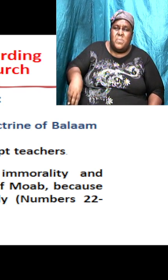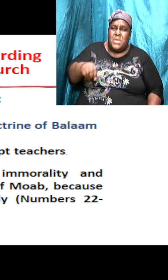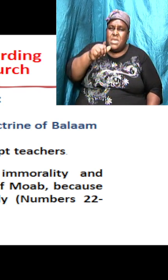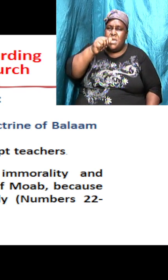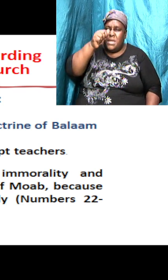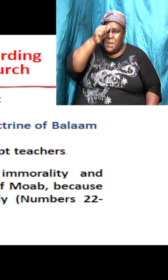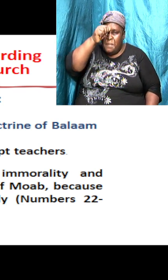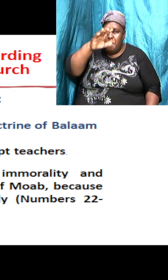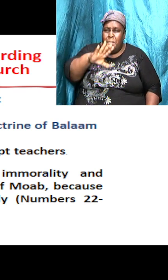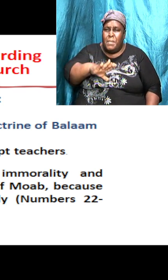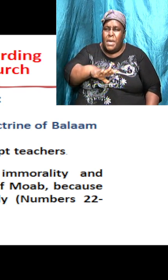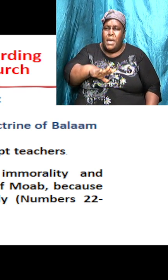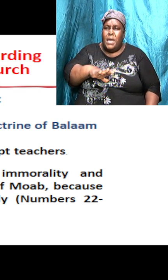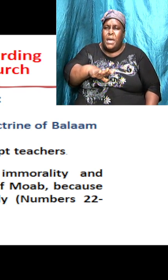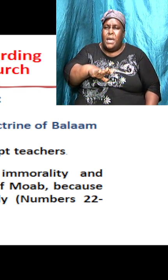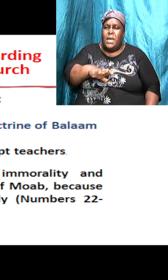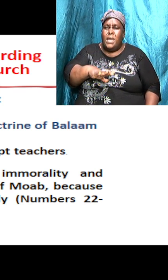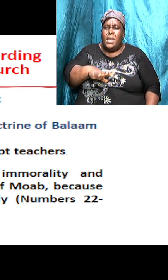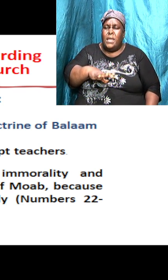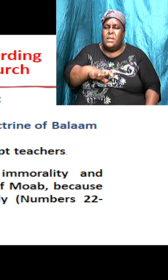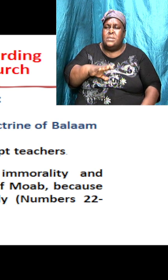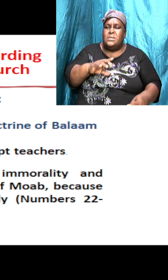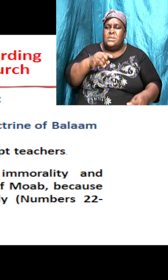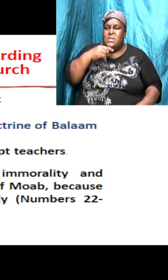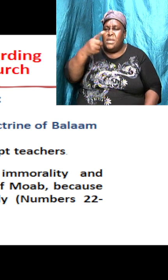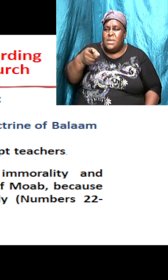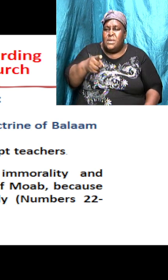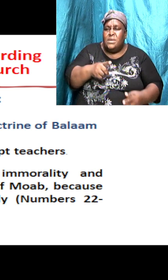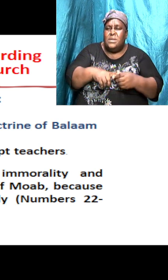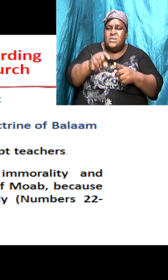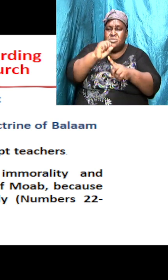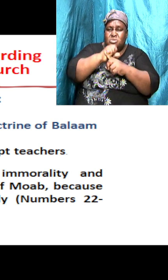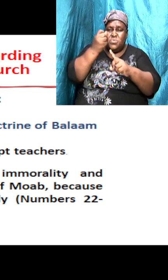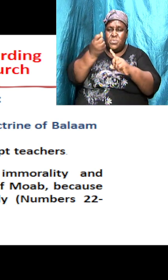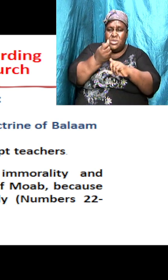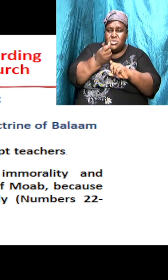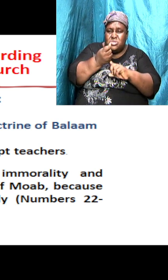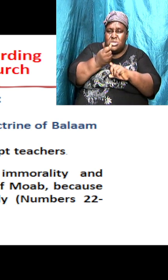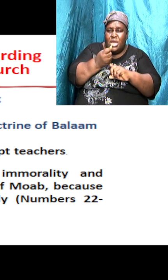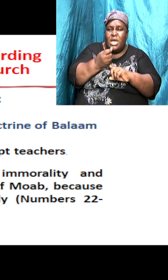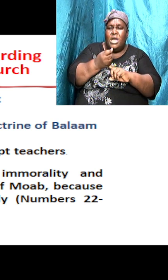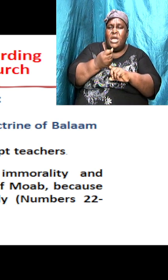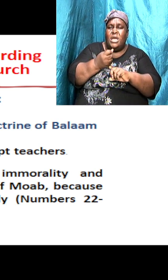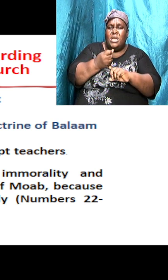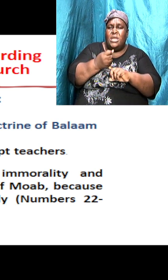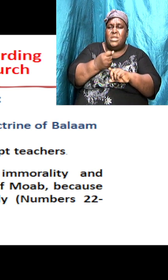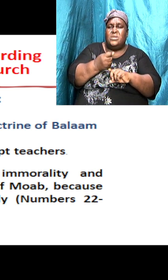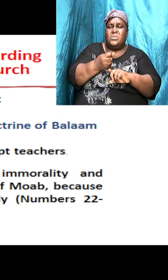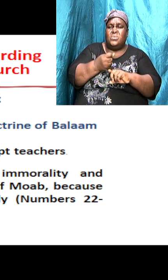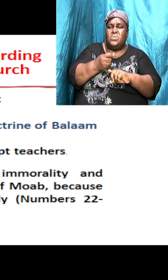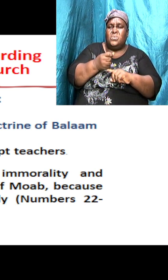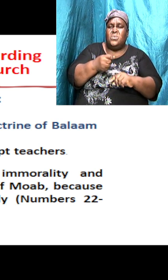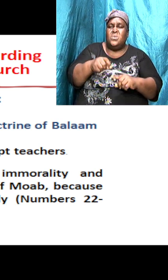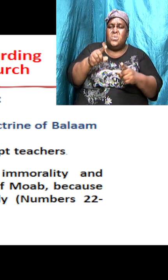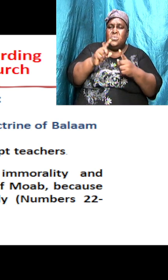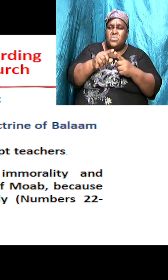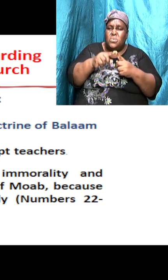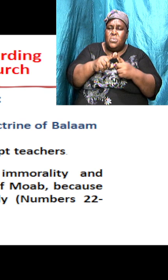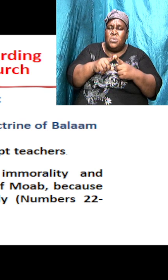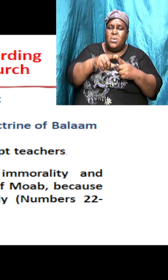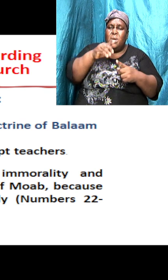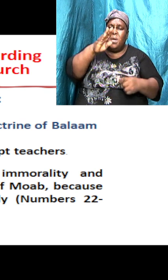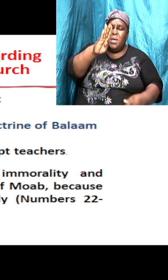presented a situation to Balak, and they allowed the children and the wives